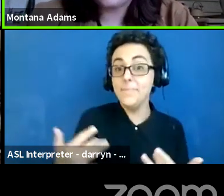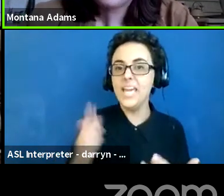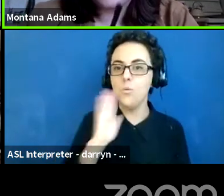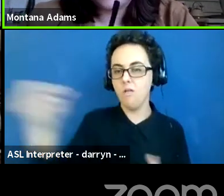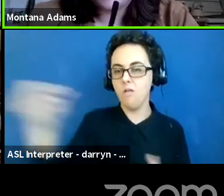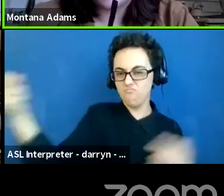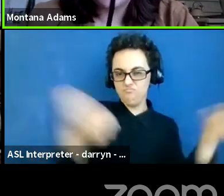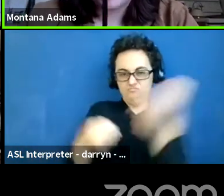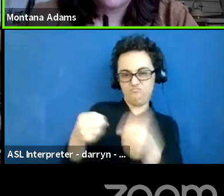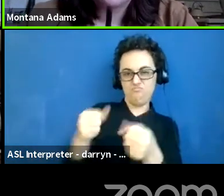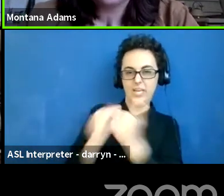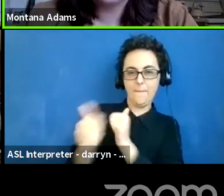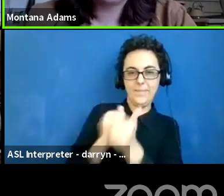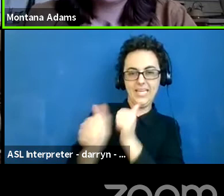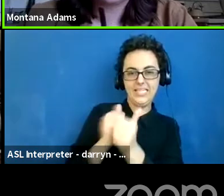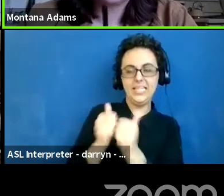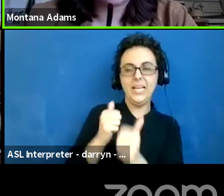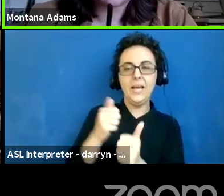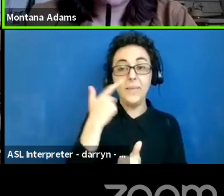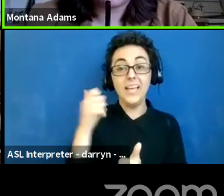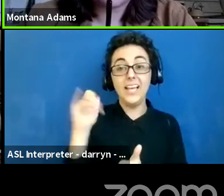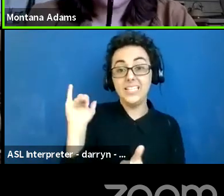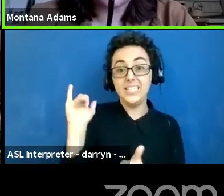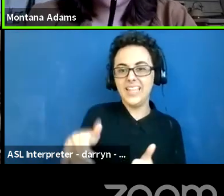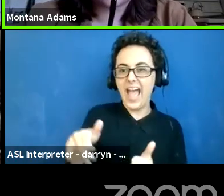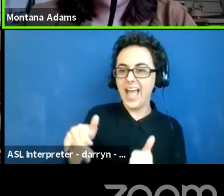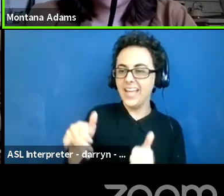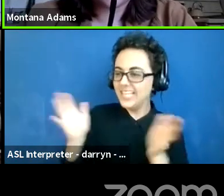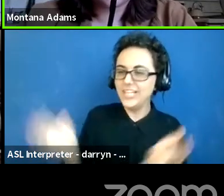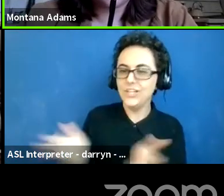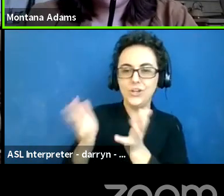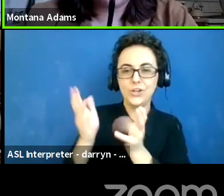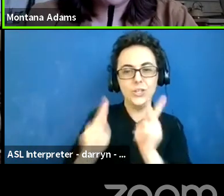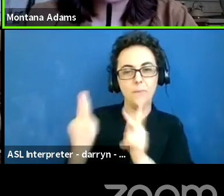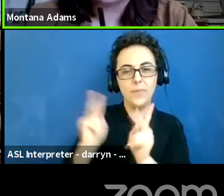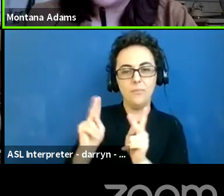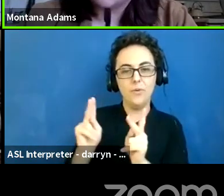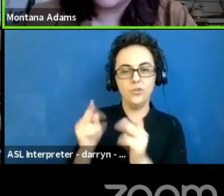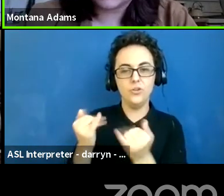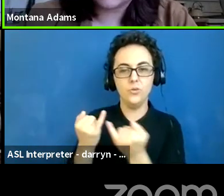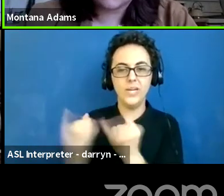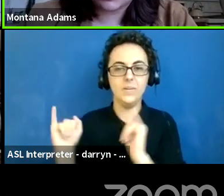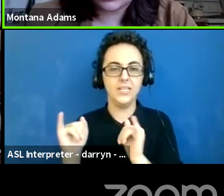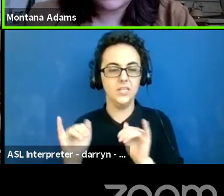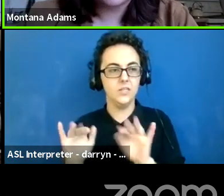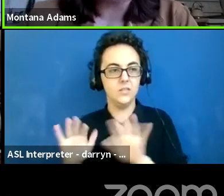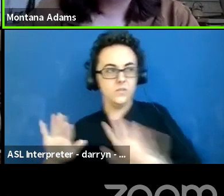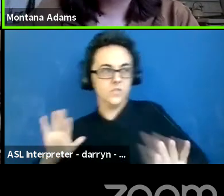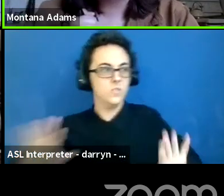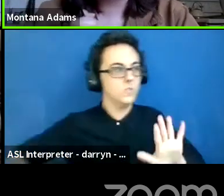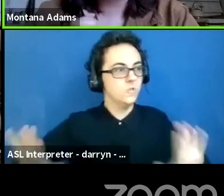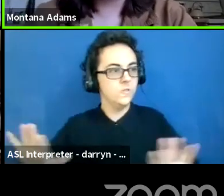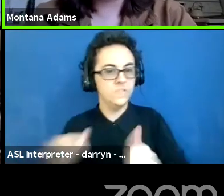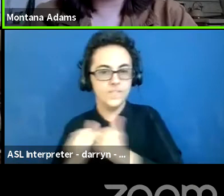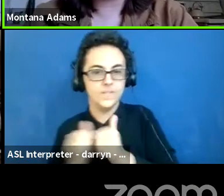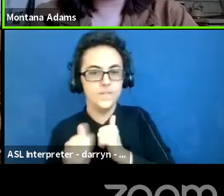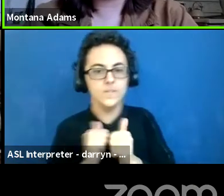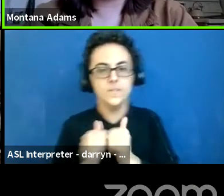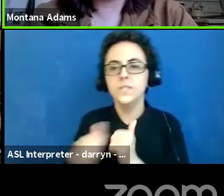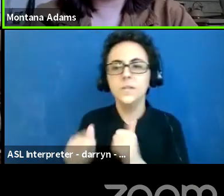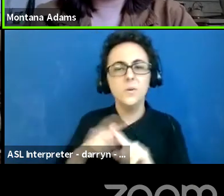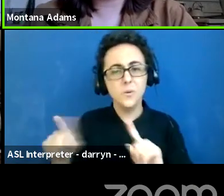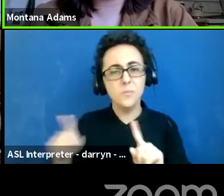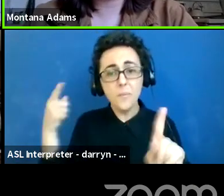need to be a community. Everything works so much better whenever things are like, we work towards building community, especially in